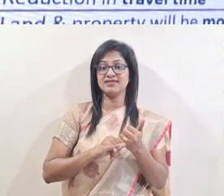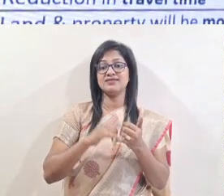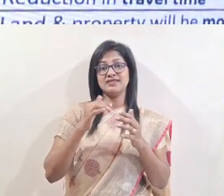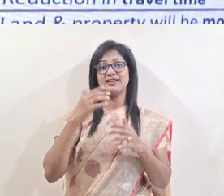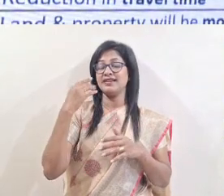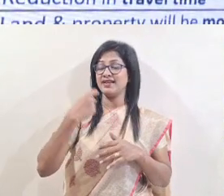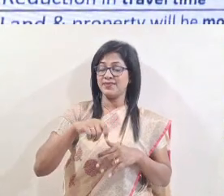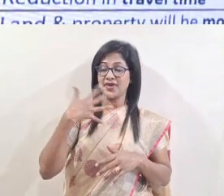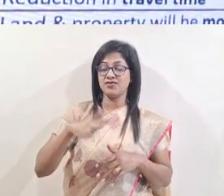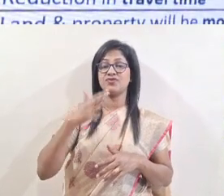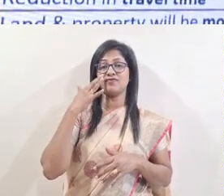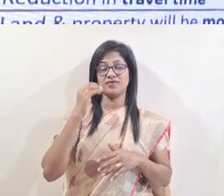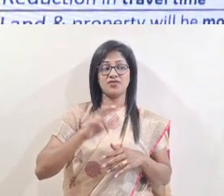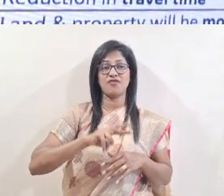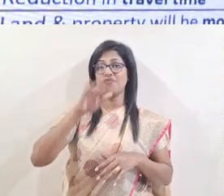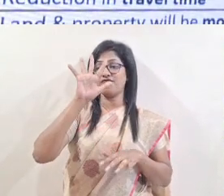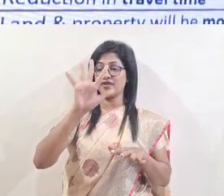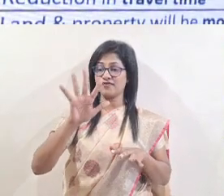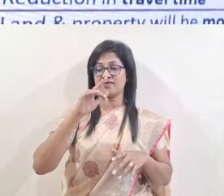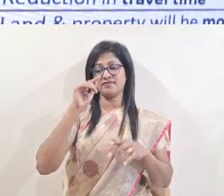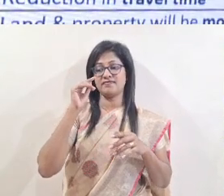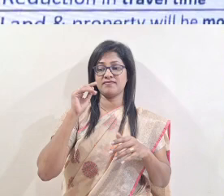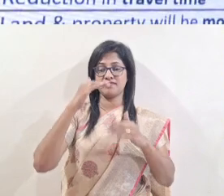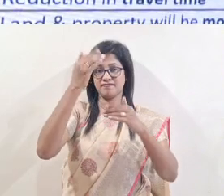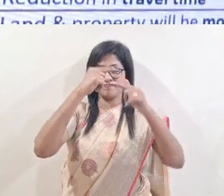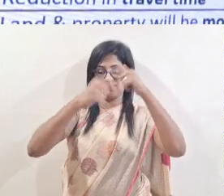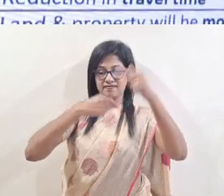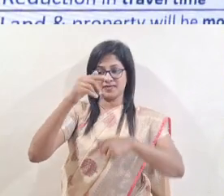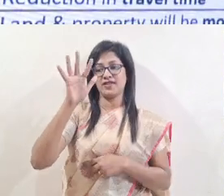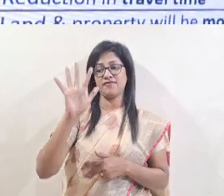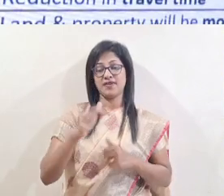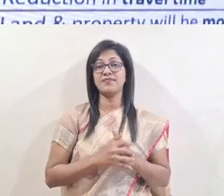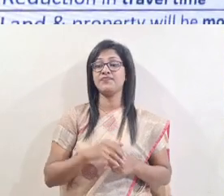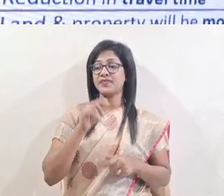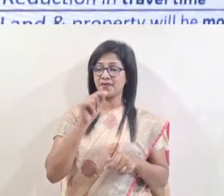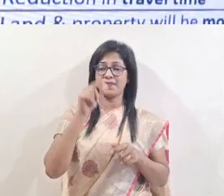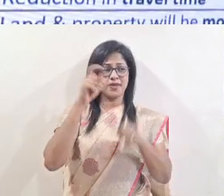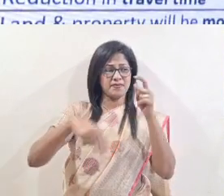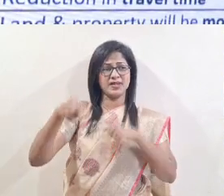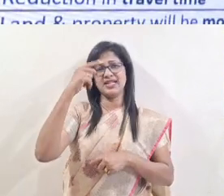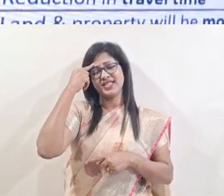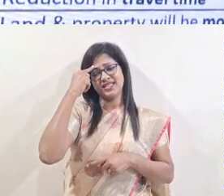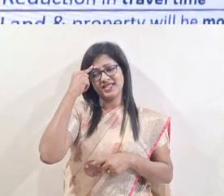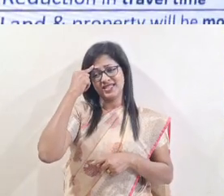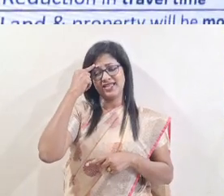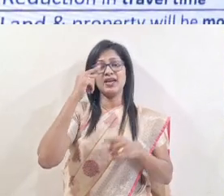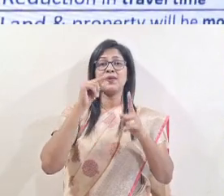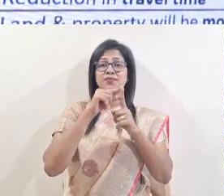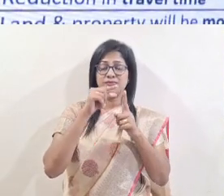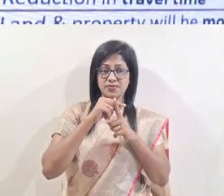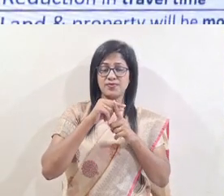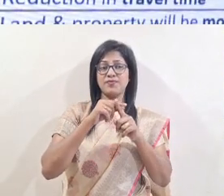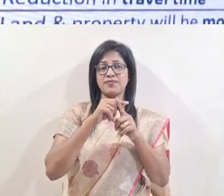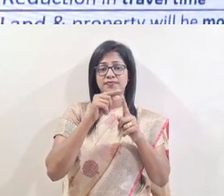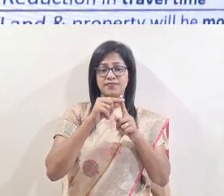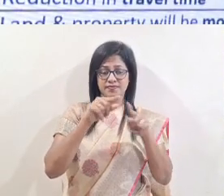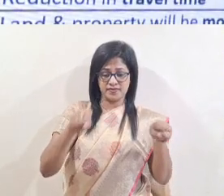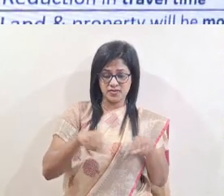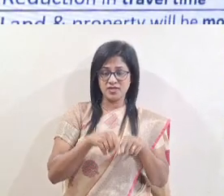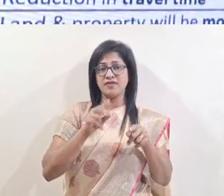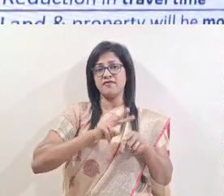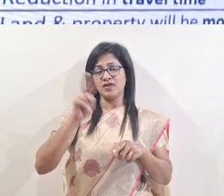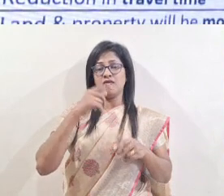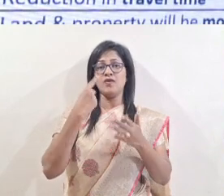suggests that people perceive that these property values that have risen have been as a result of the